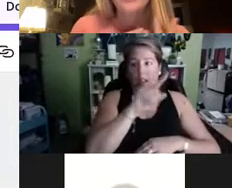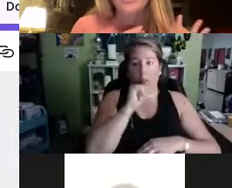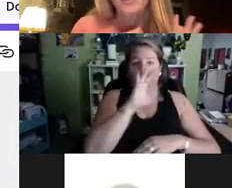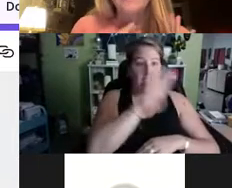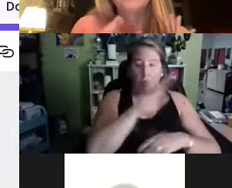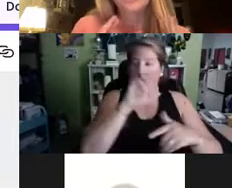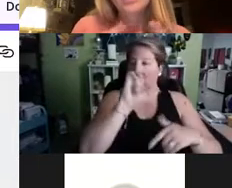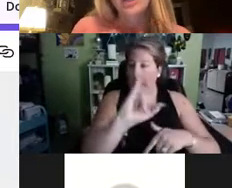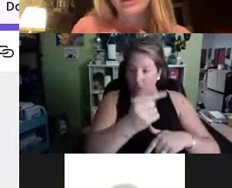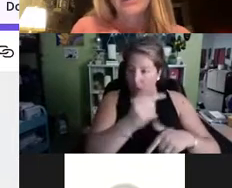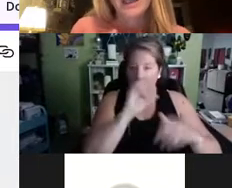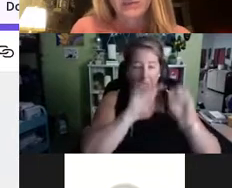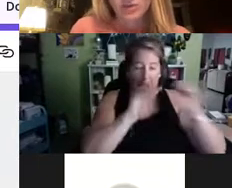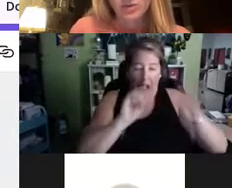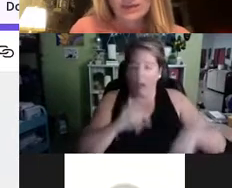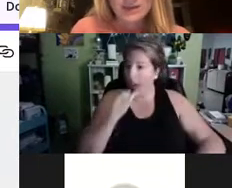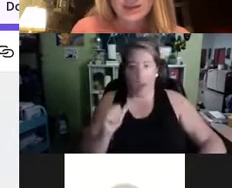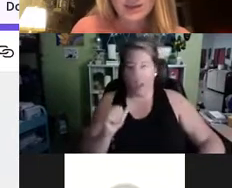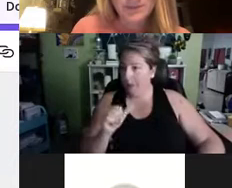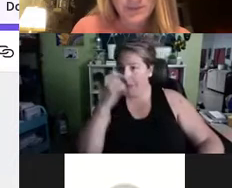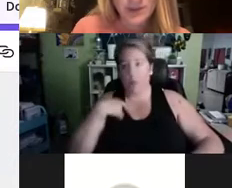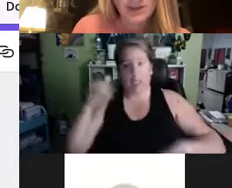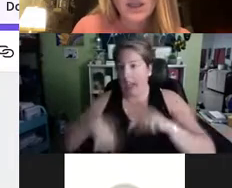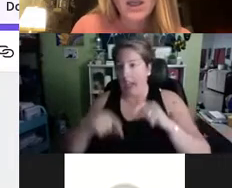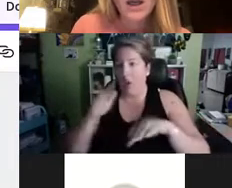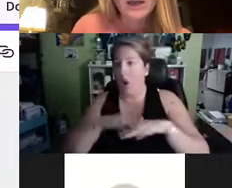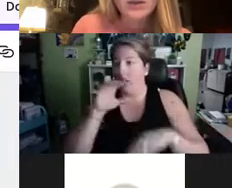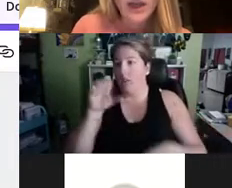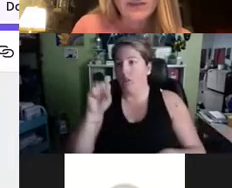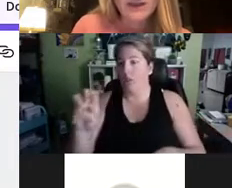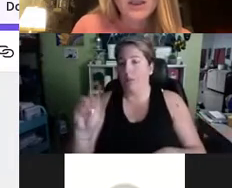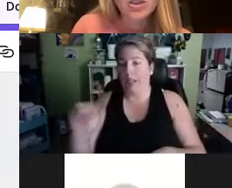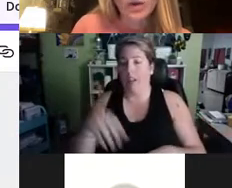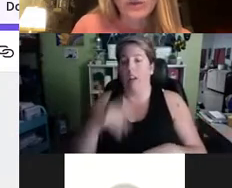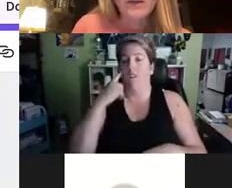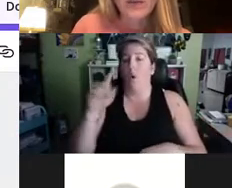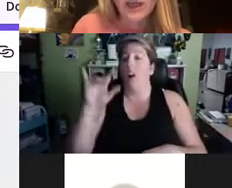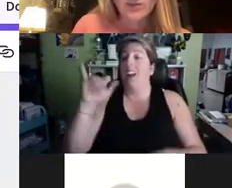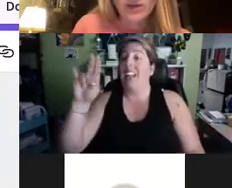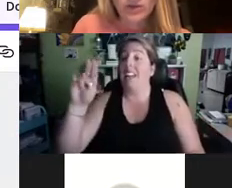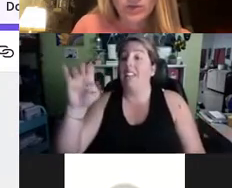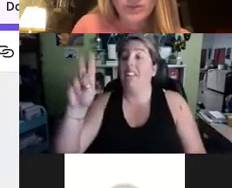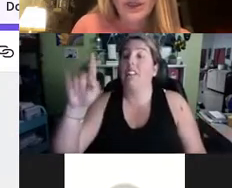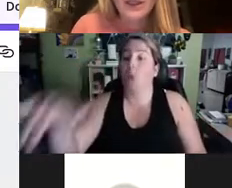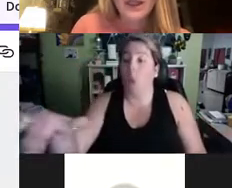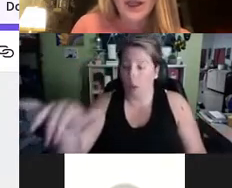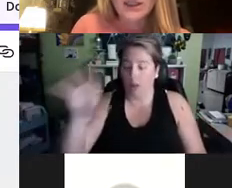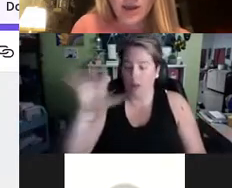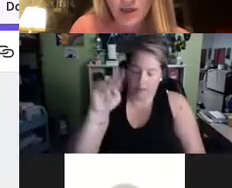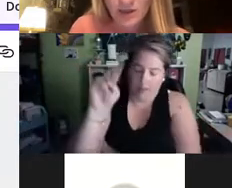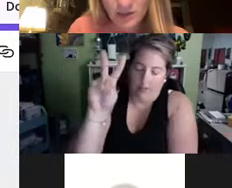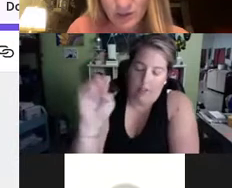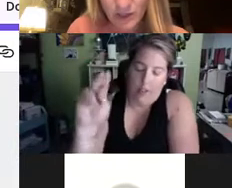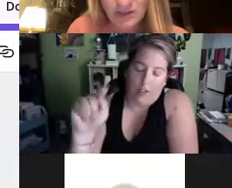around sharing my inventory list. Okay. I also have like join my VIP group. And again,